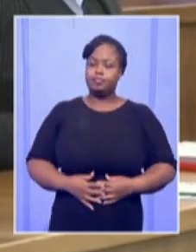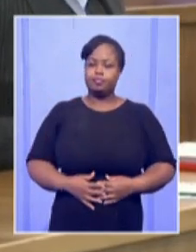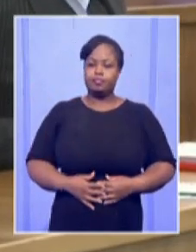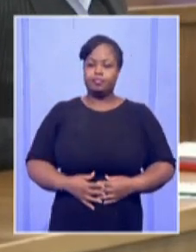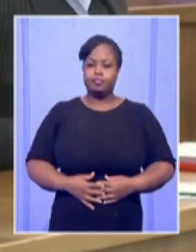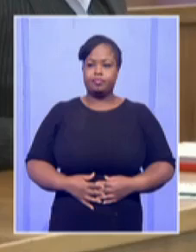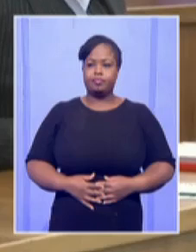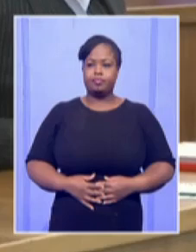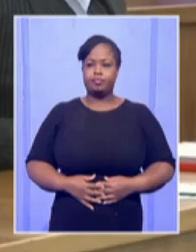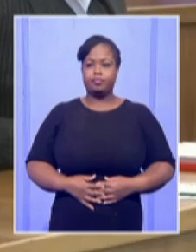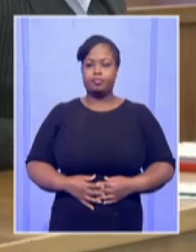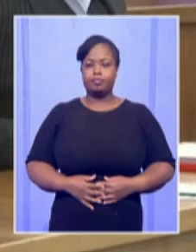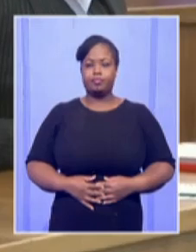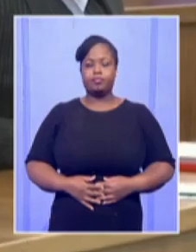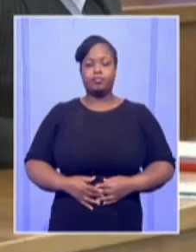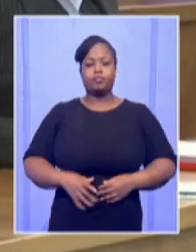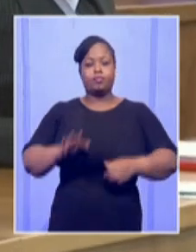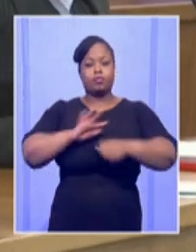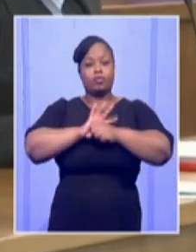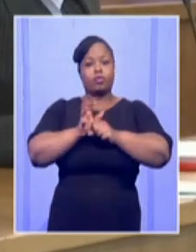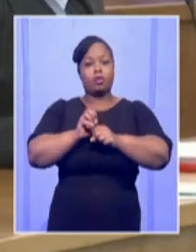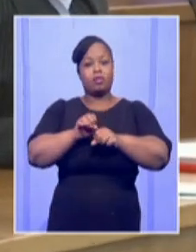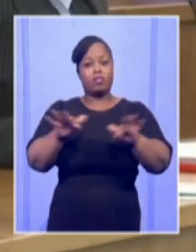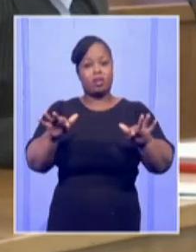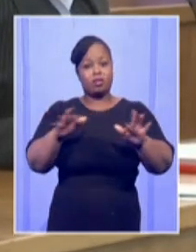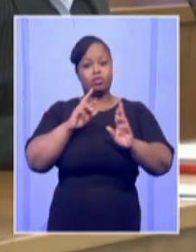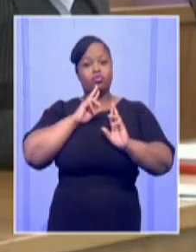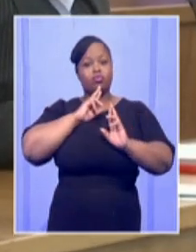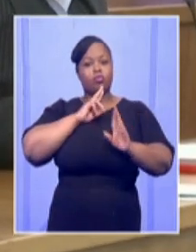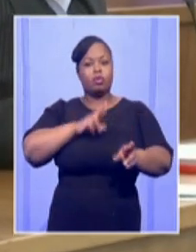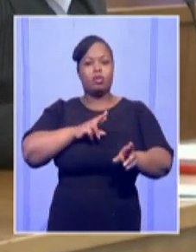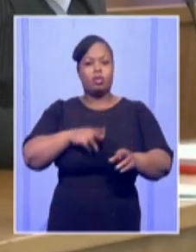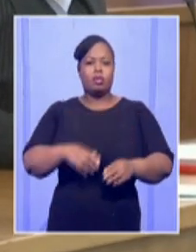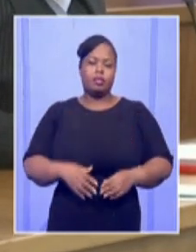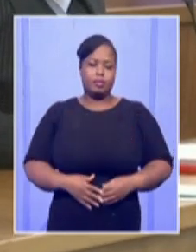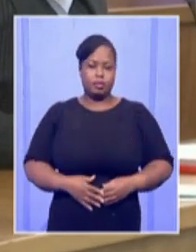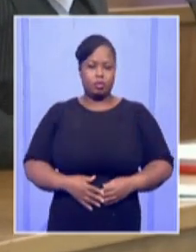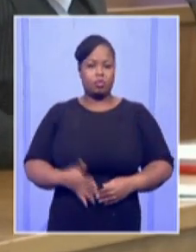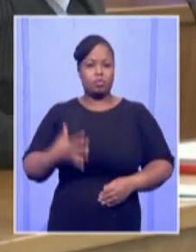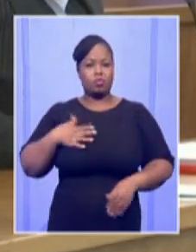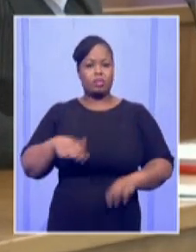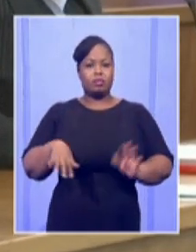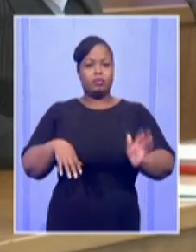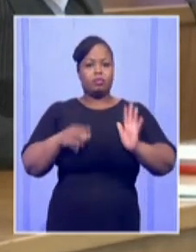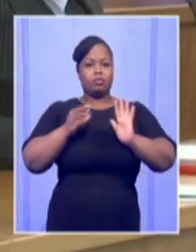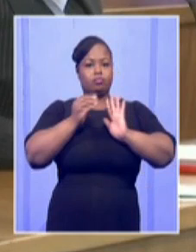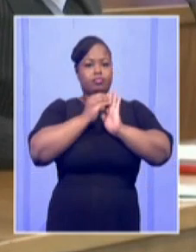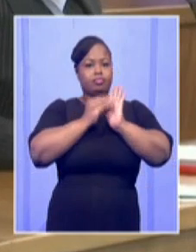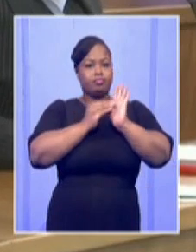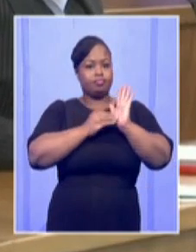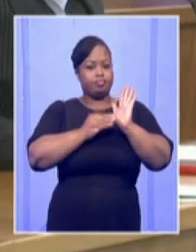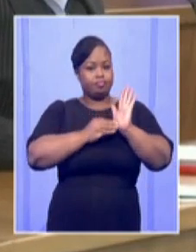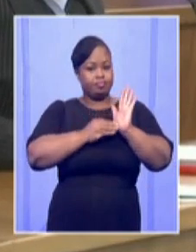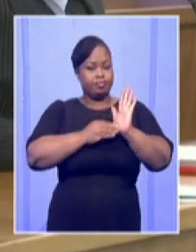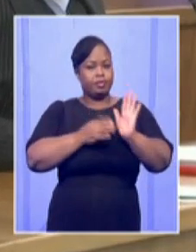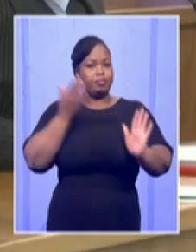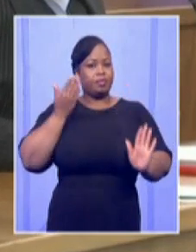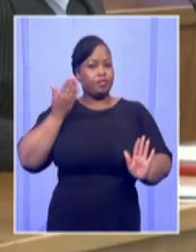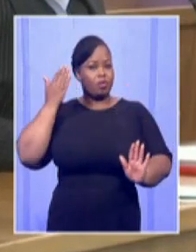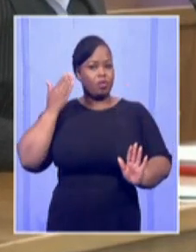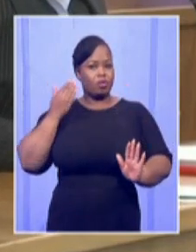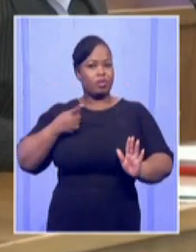aim of the COVID-19 country report is to record interventions adopted by South